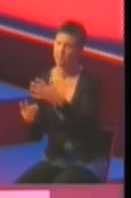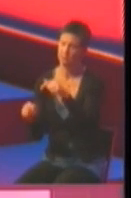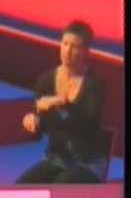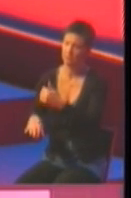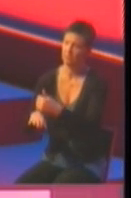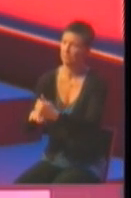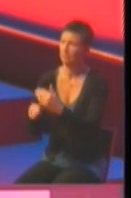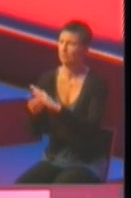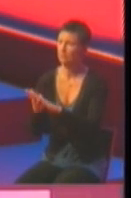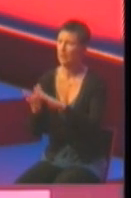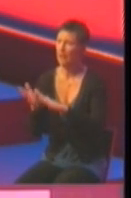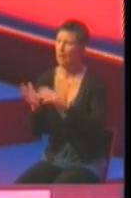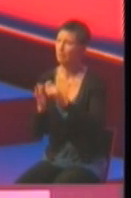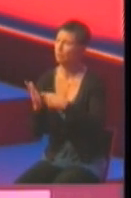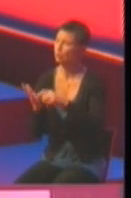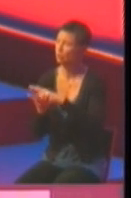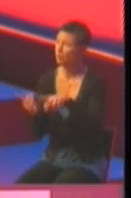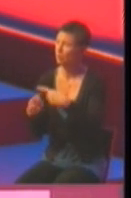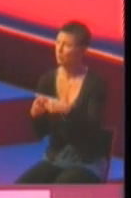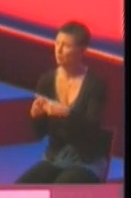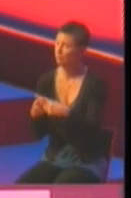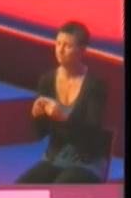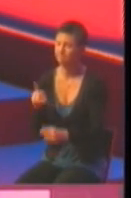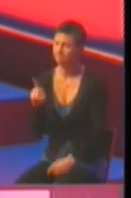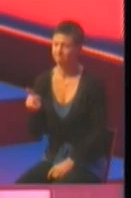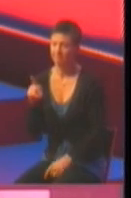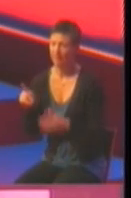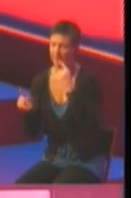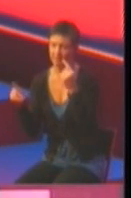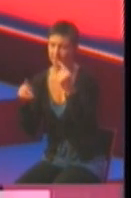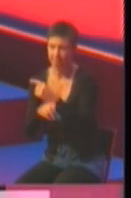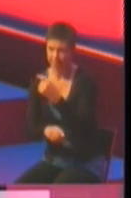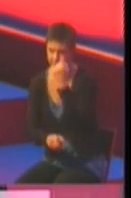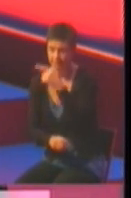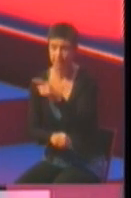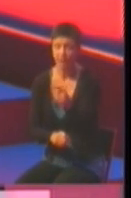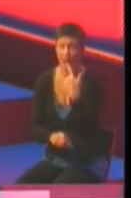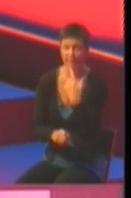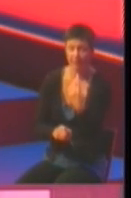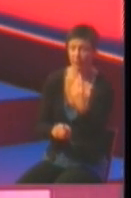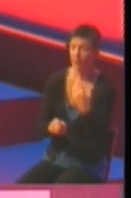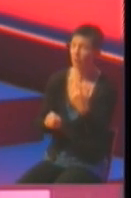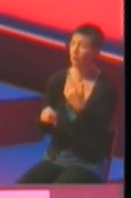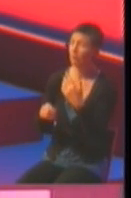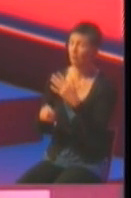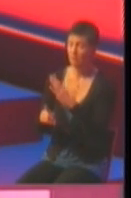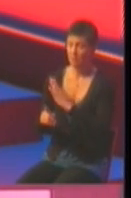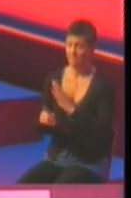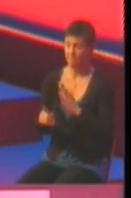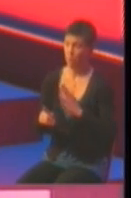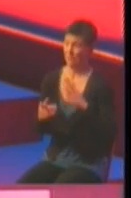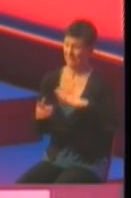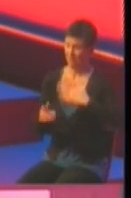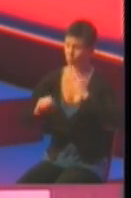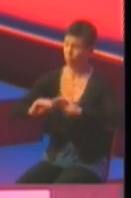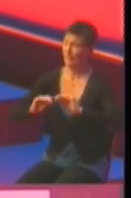Hampshire rather than Helmand misunderstand that having a sustainable force in theatre requires a